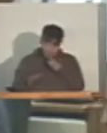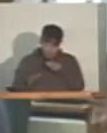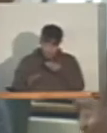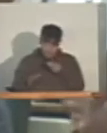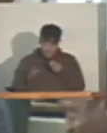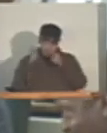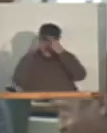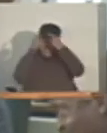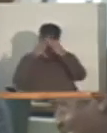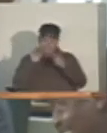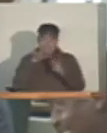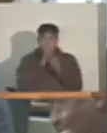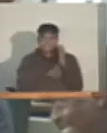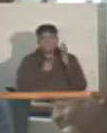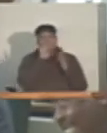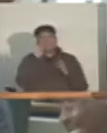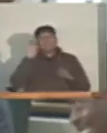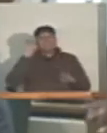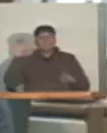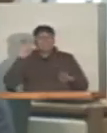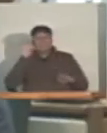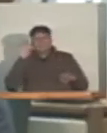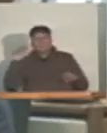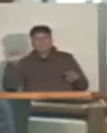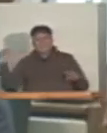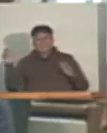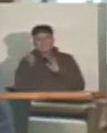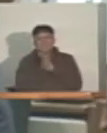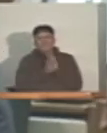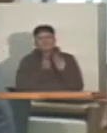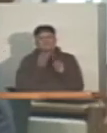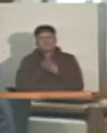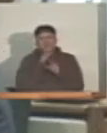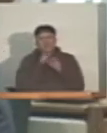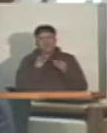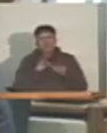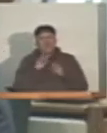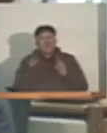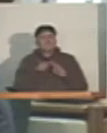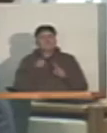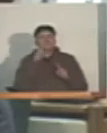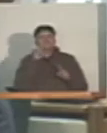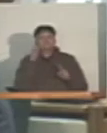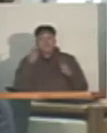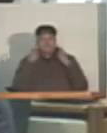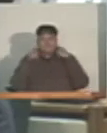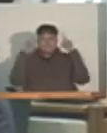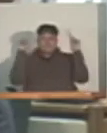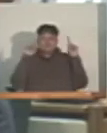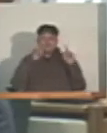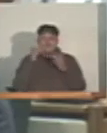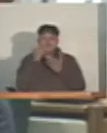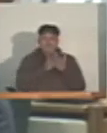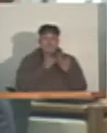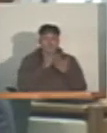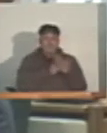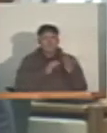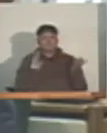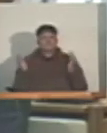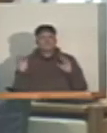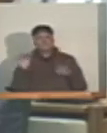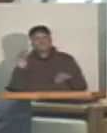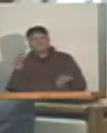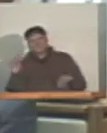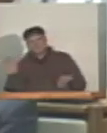48C of the FAA Act speaks to is the attainment of a wage to gross domestic